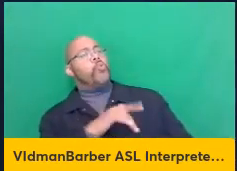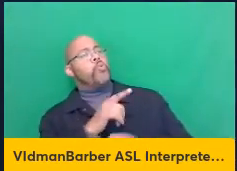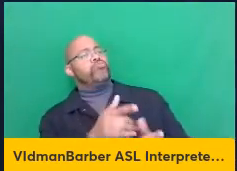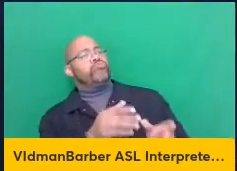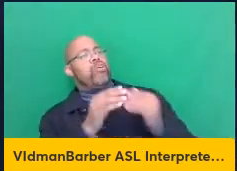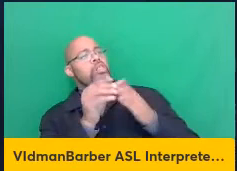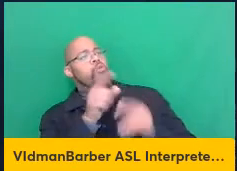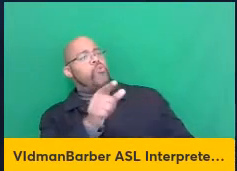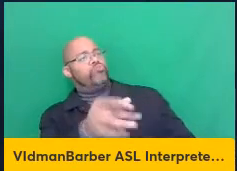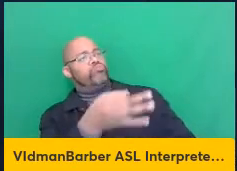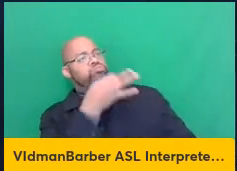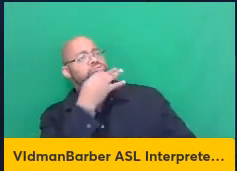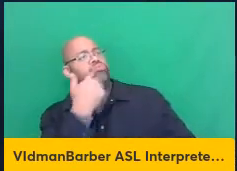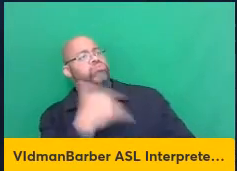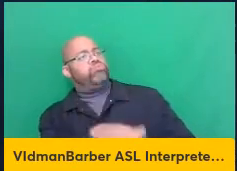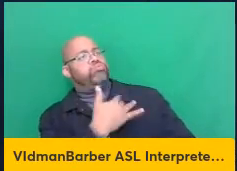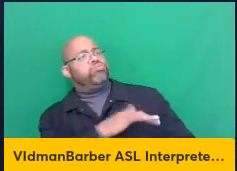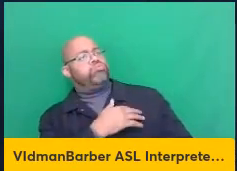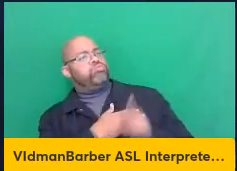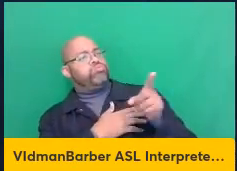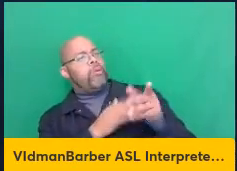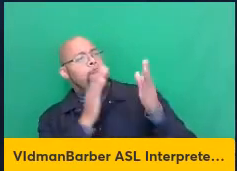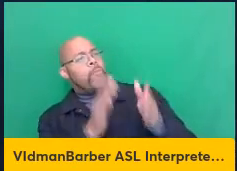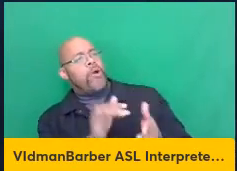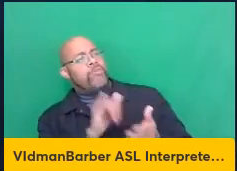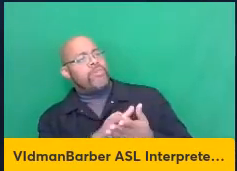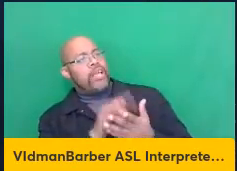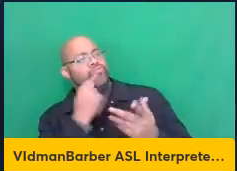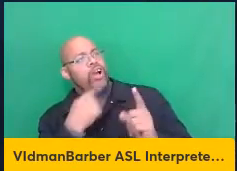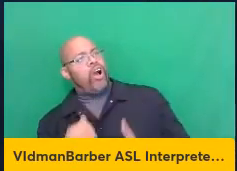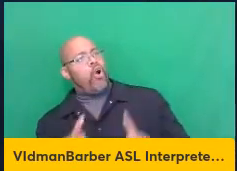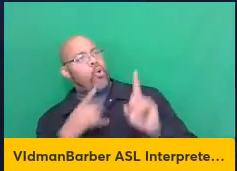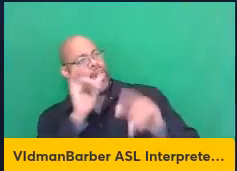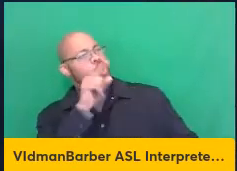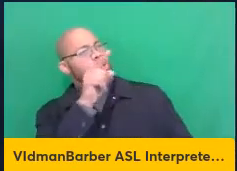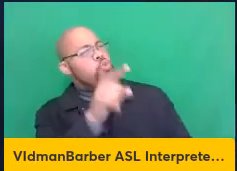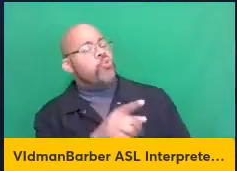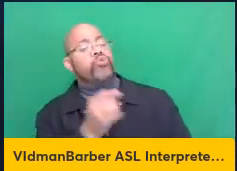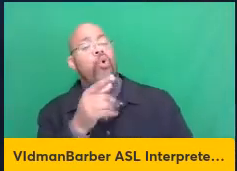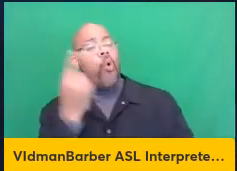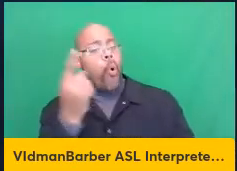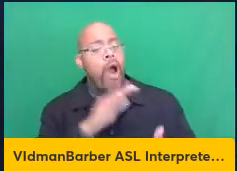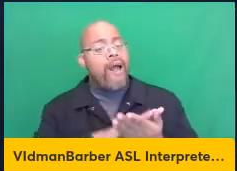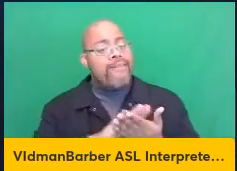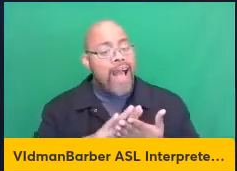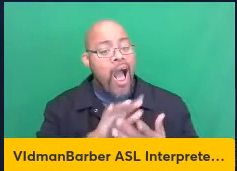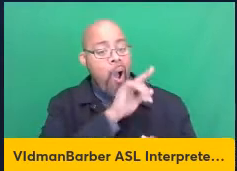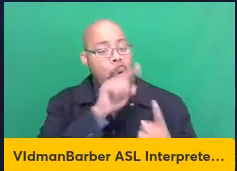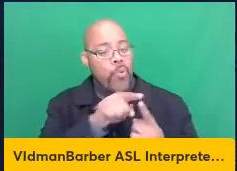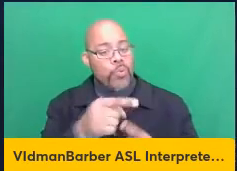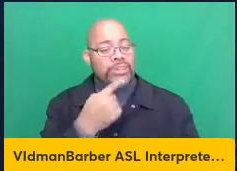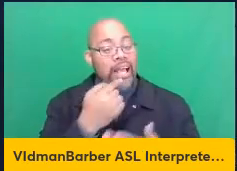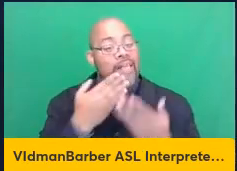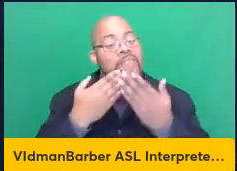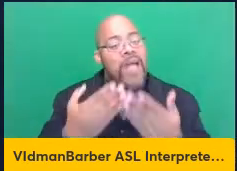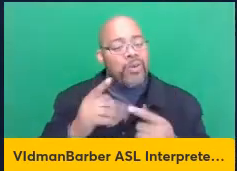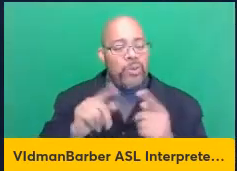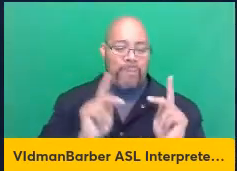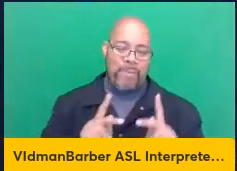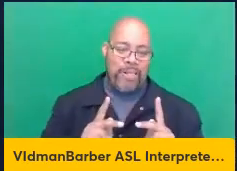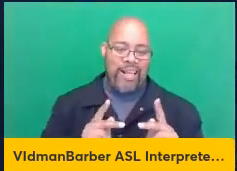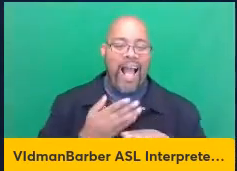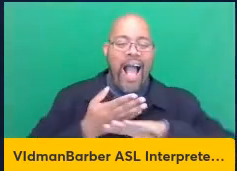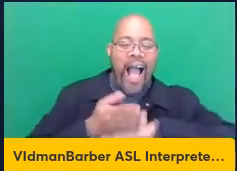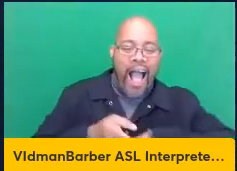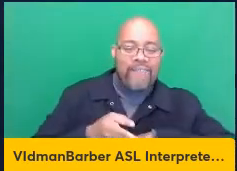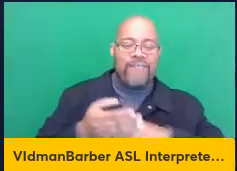leader. People see you as, the person that they aspire to be. And so it's always nice when you say thank you to people after